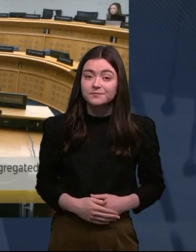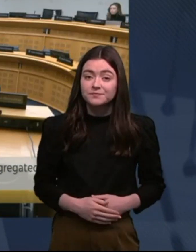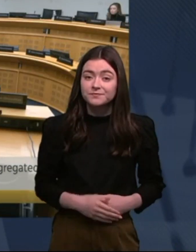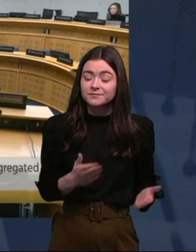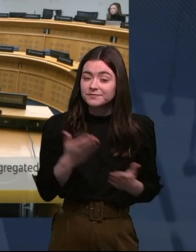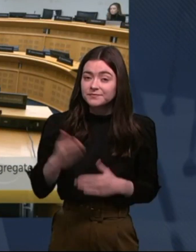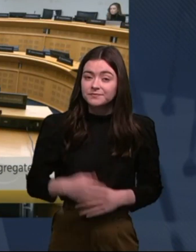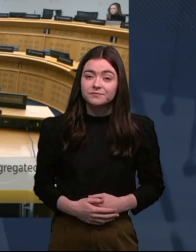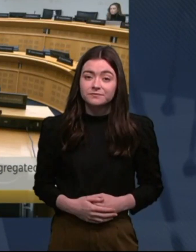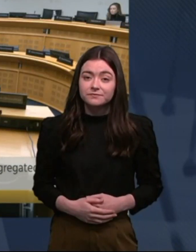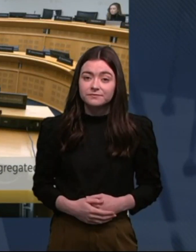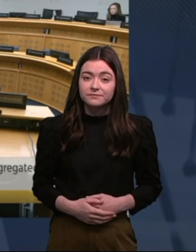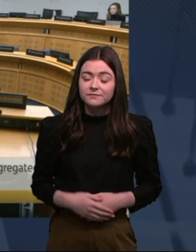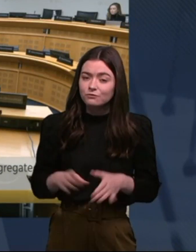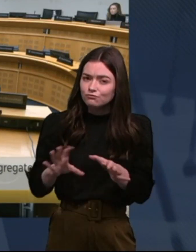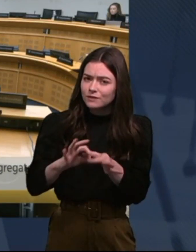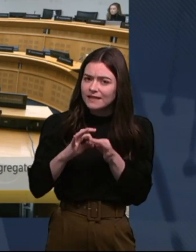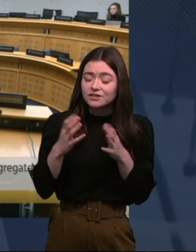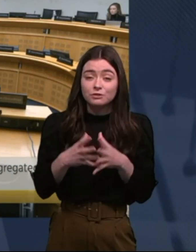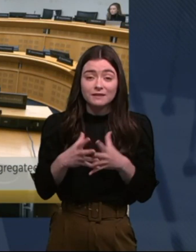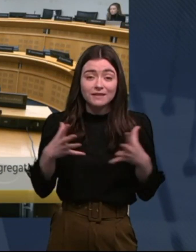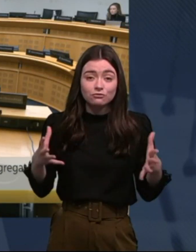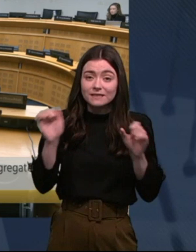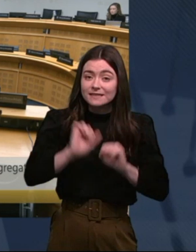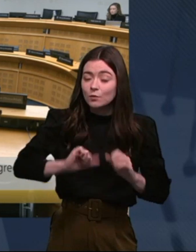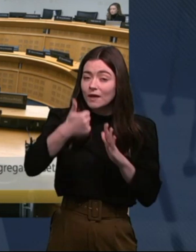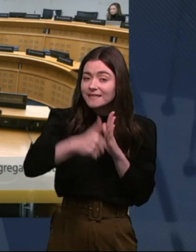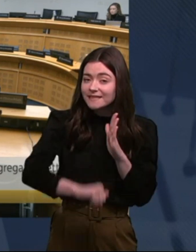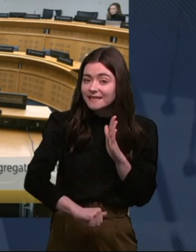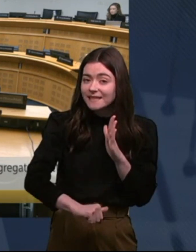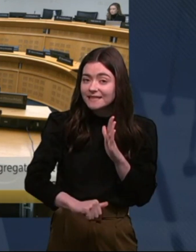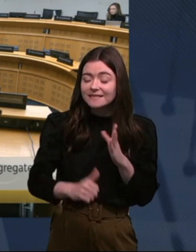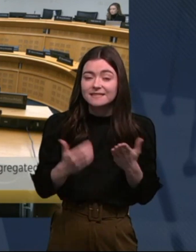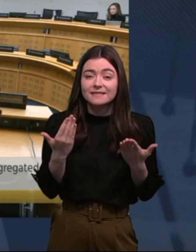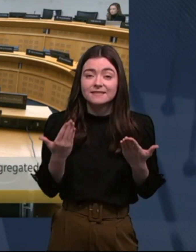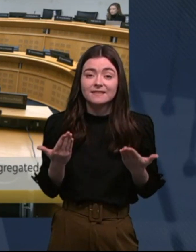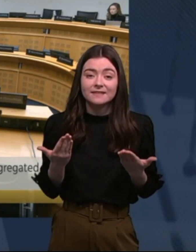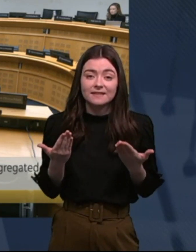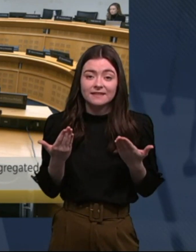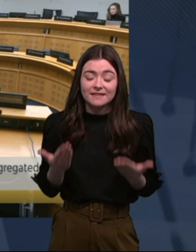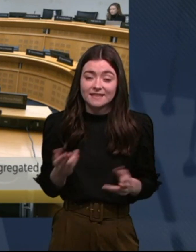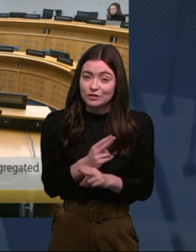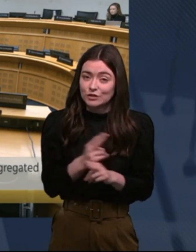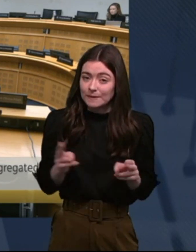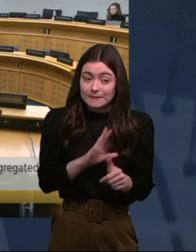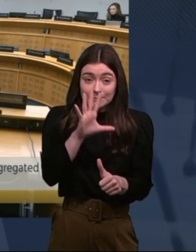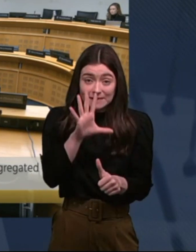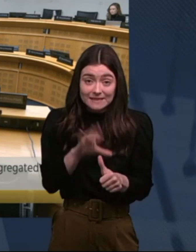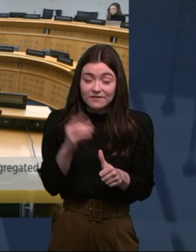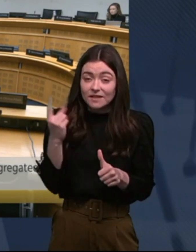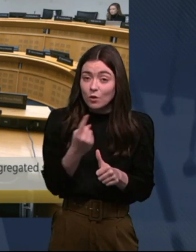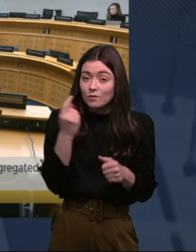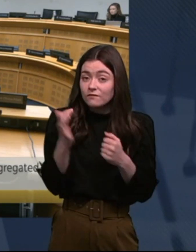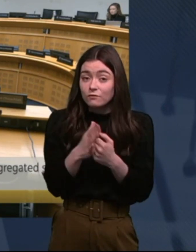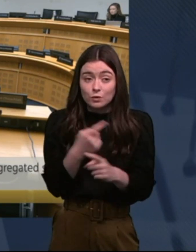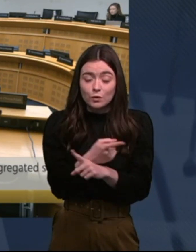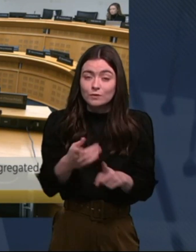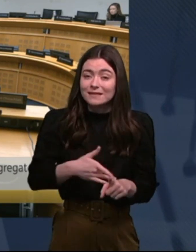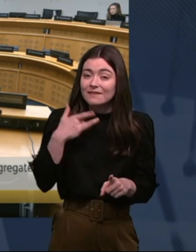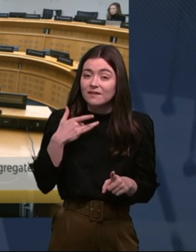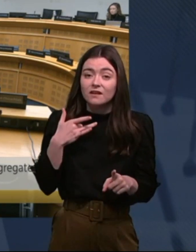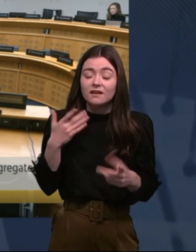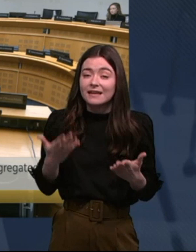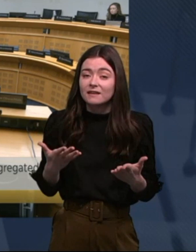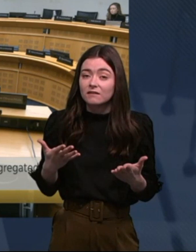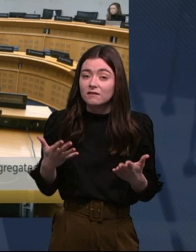Okay, so in relation to the increase in our waiting lists, obviously needless to say it's not specifically only for those living in congregated